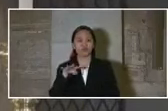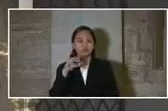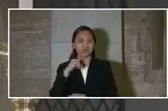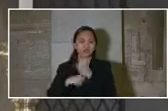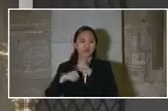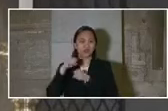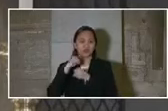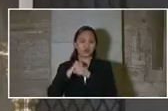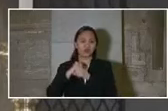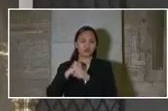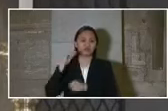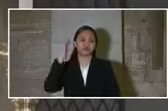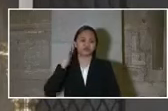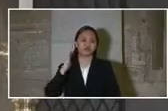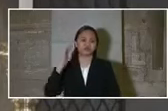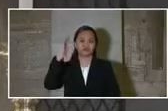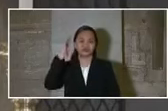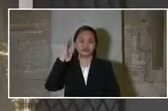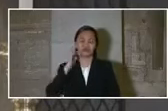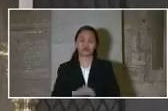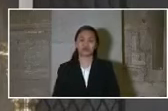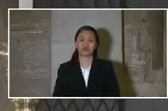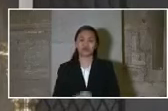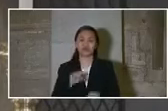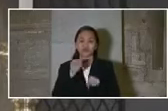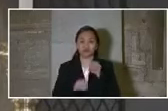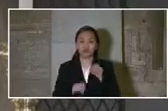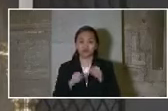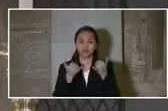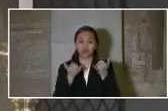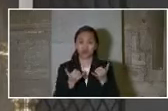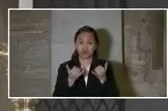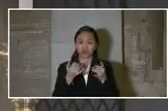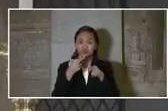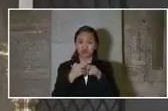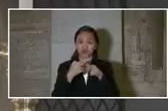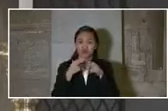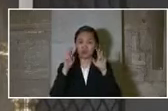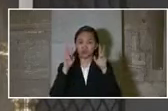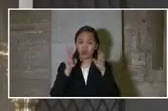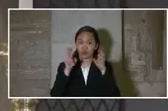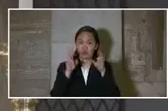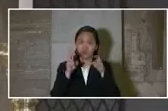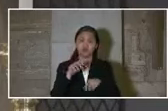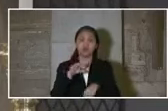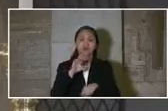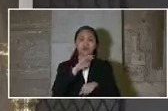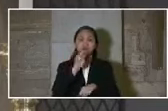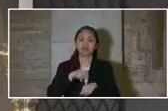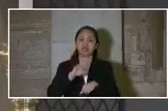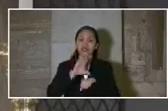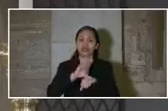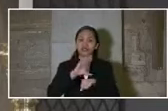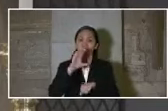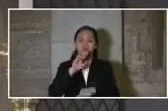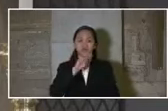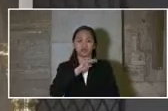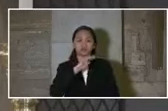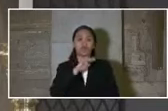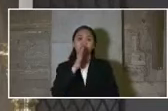444 years ago. That is why we call the Manila Cathedral the Mother Church of the